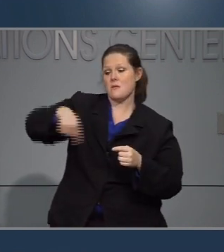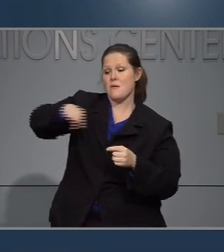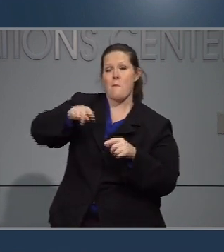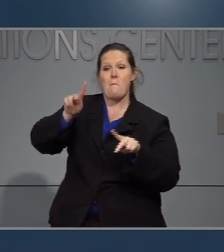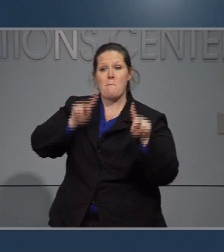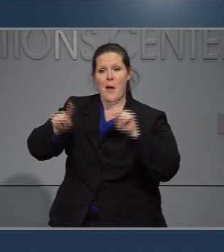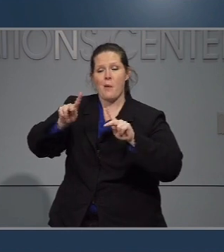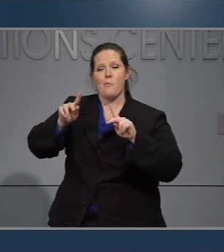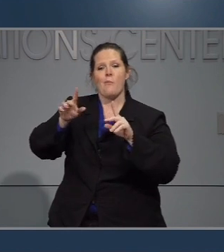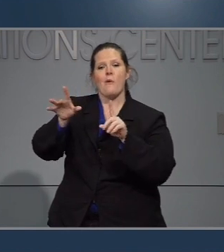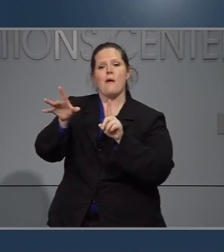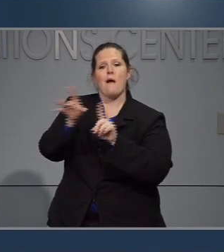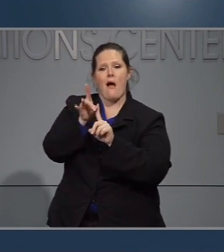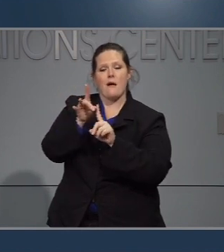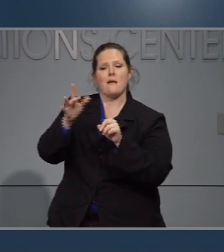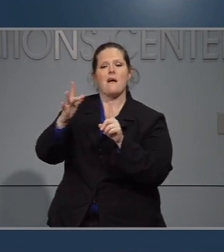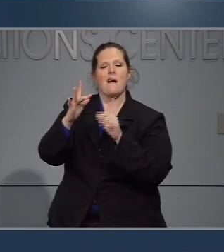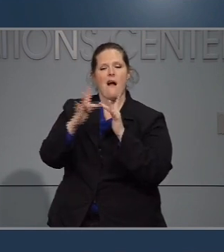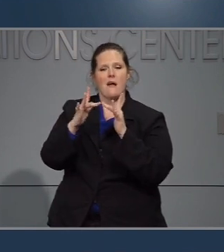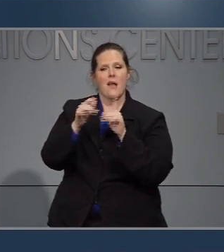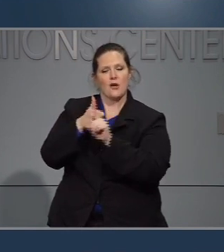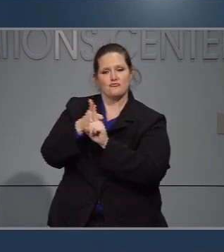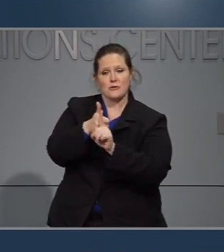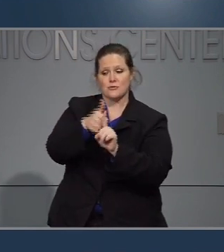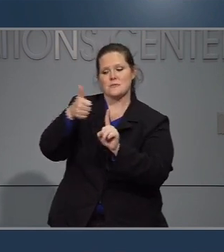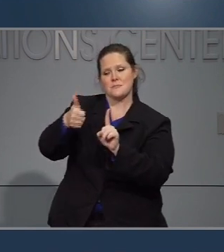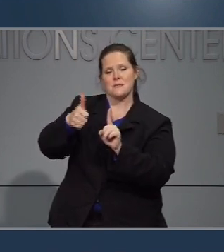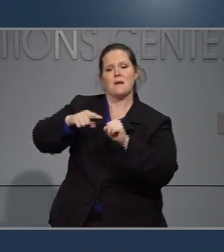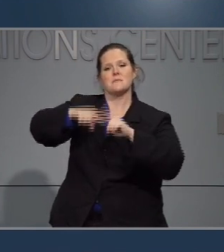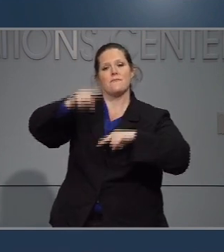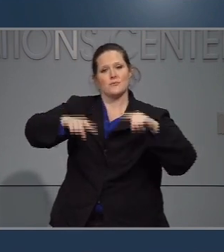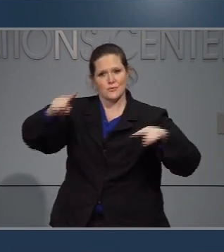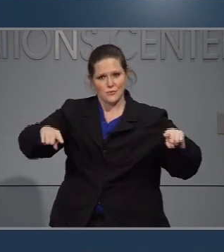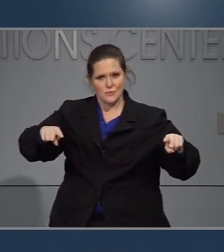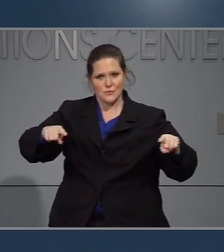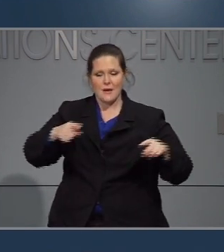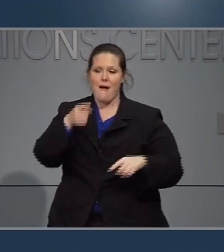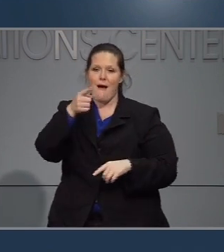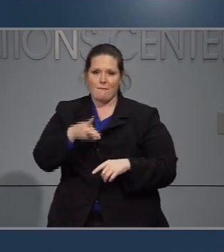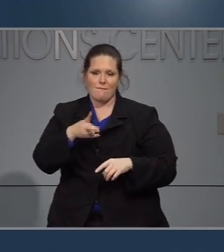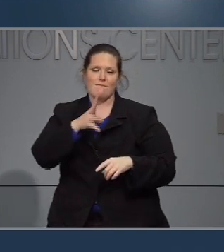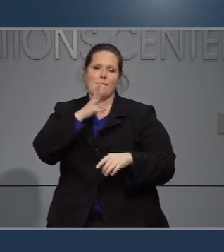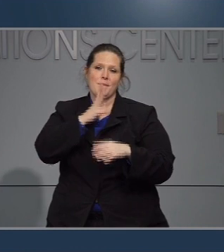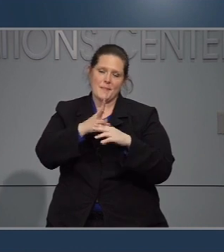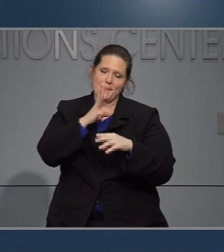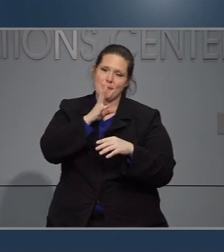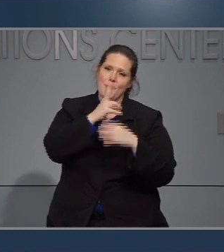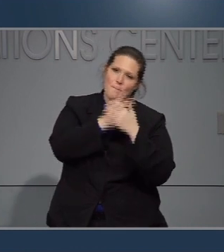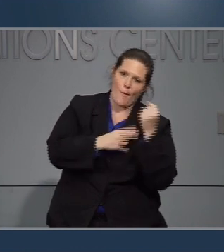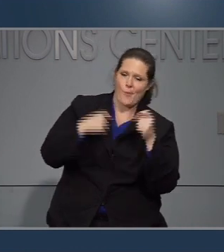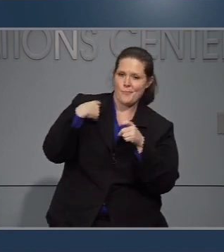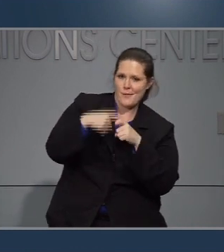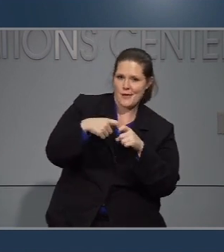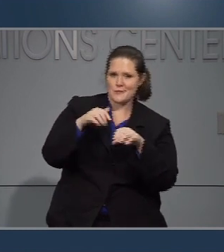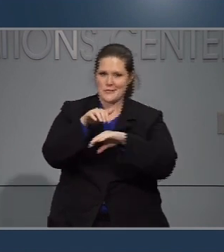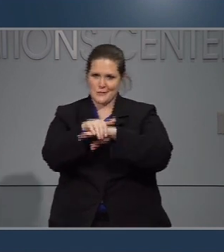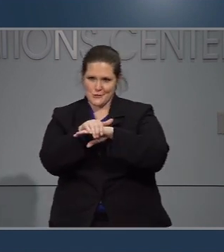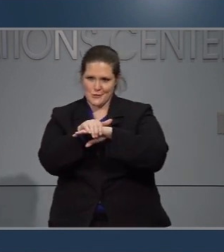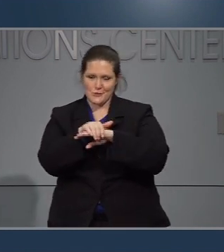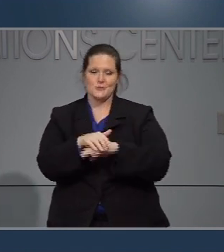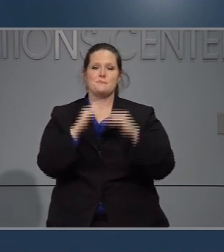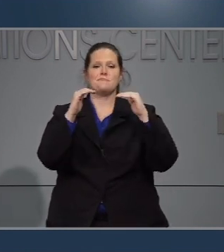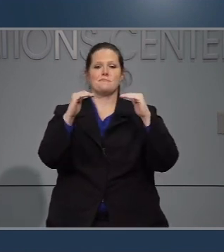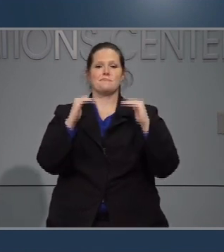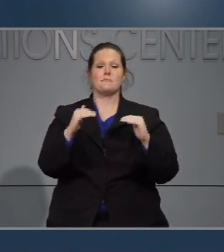communities that they serve, and almost half are bilingual. Our PPE supplies are stable. So the takeaway